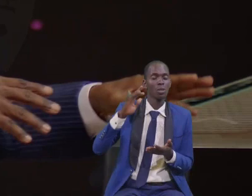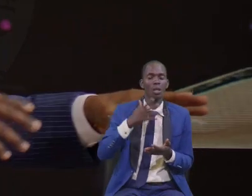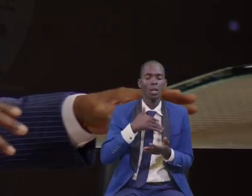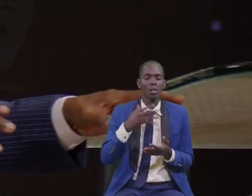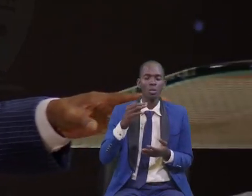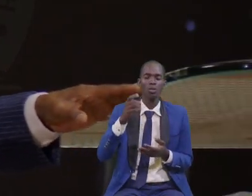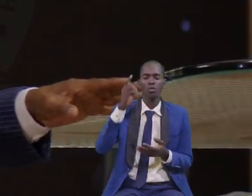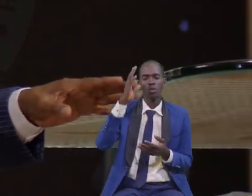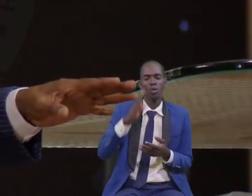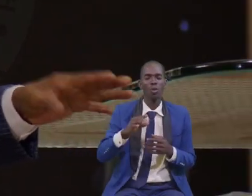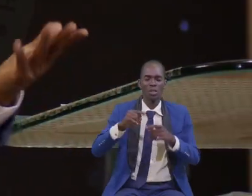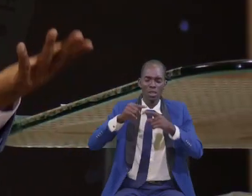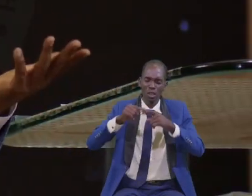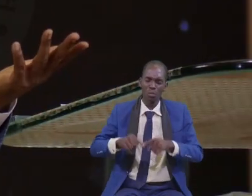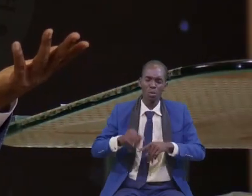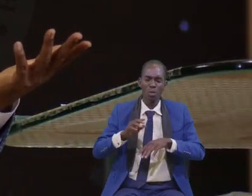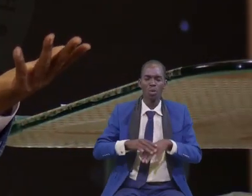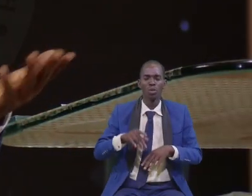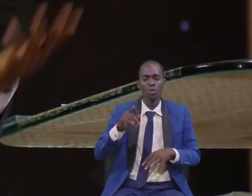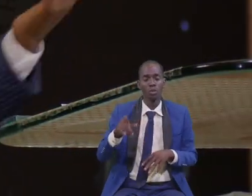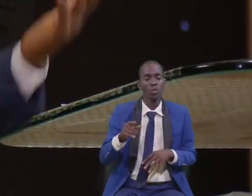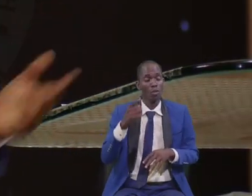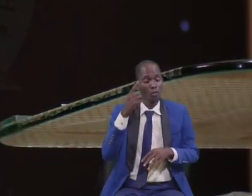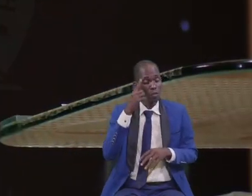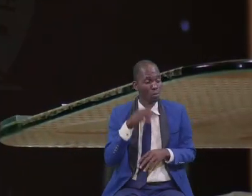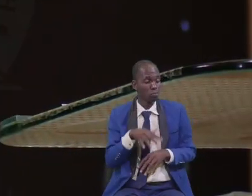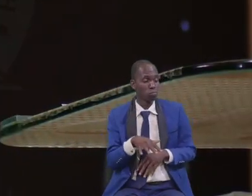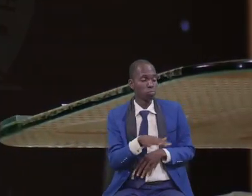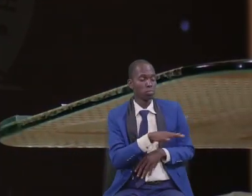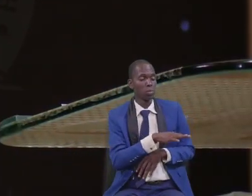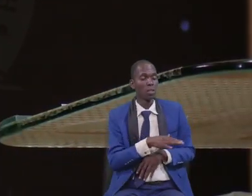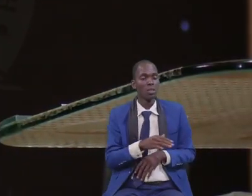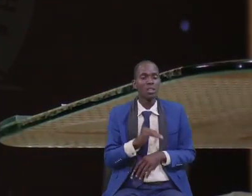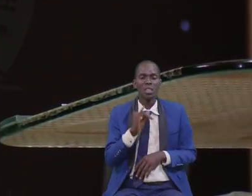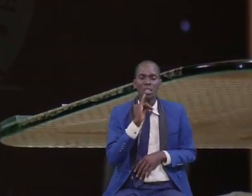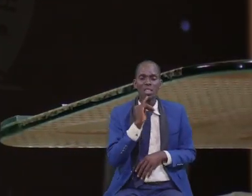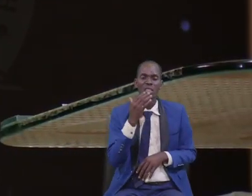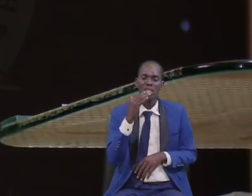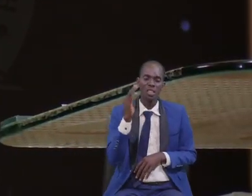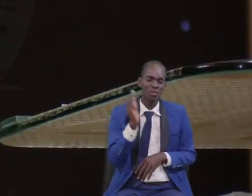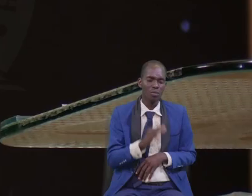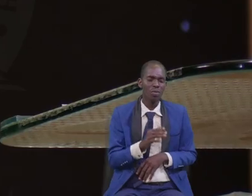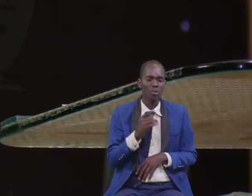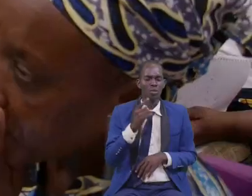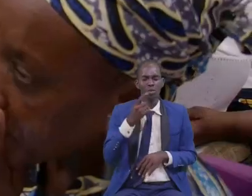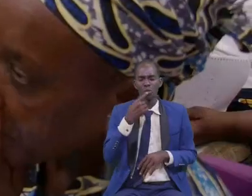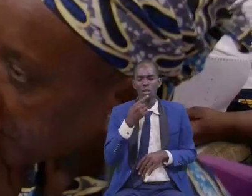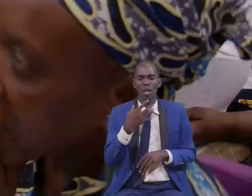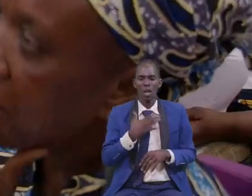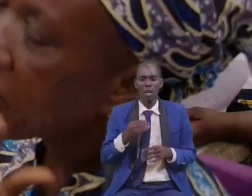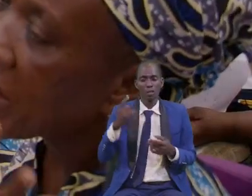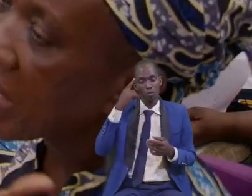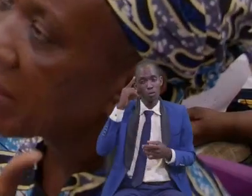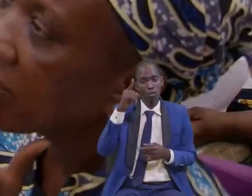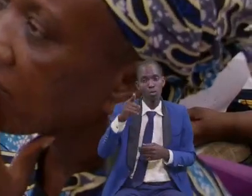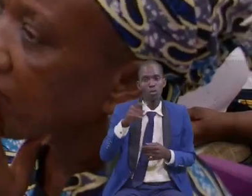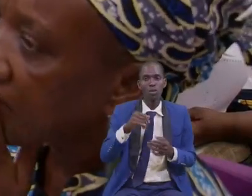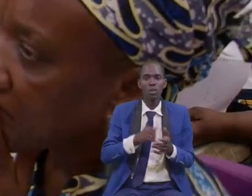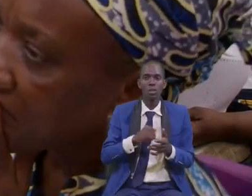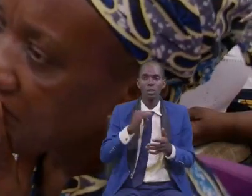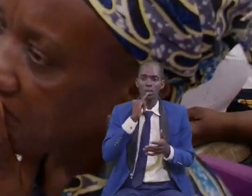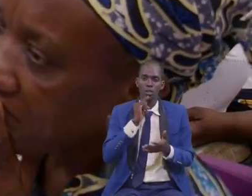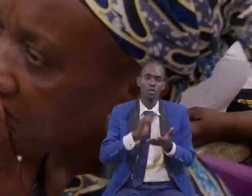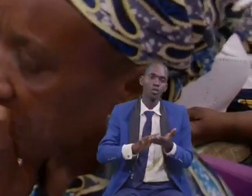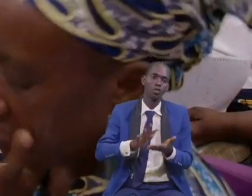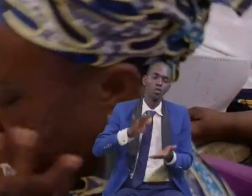is evil spoken of, but on your part, he is glorified. Amen. We're looking